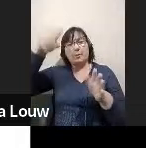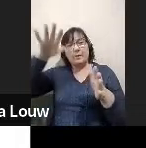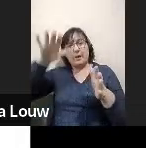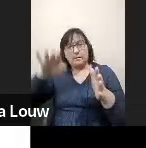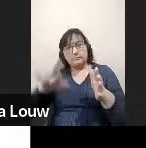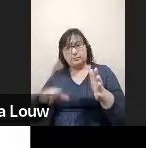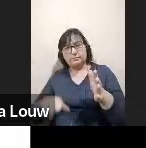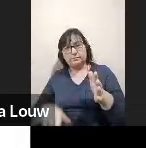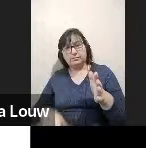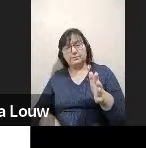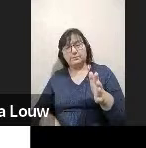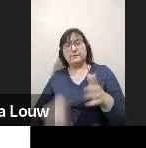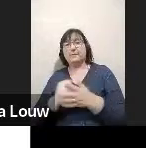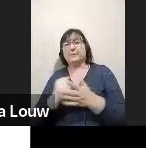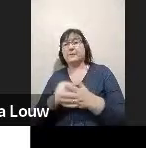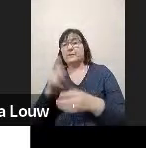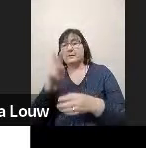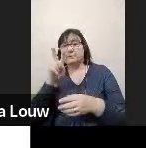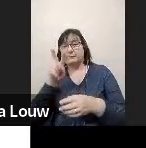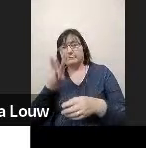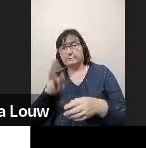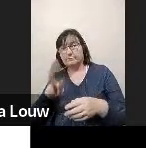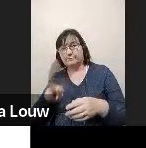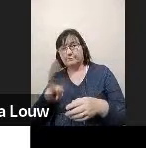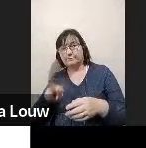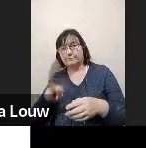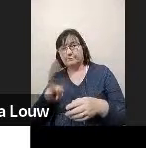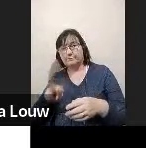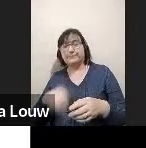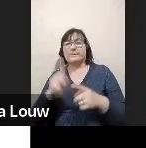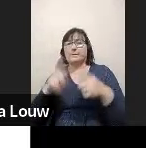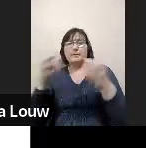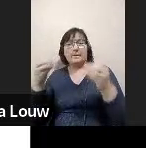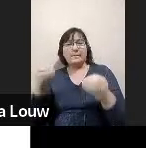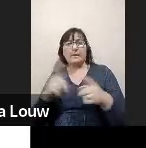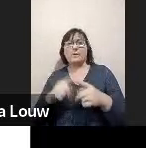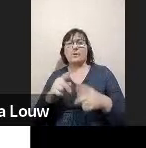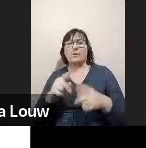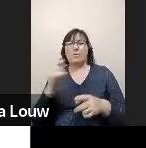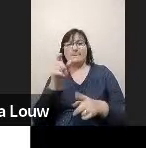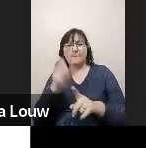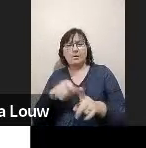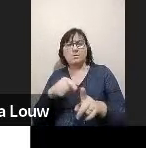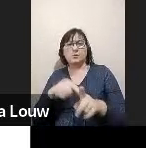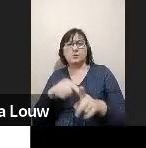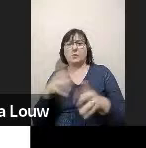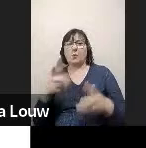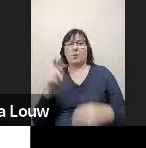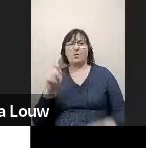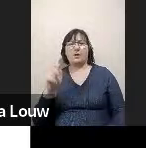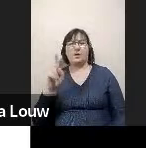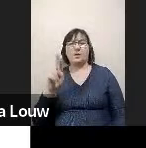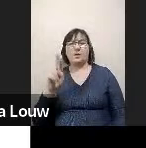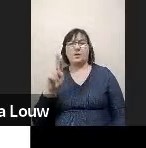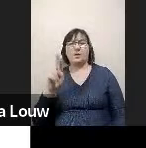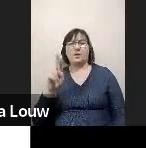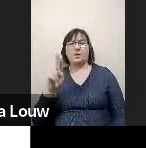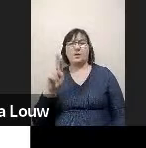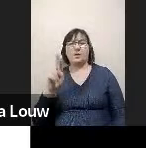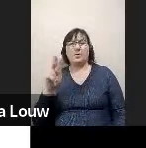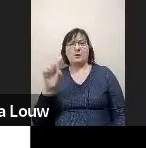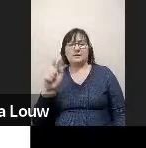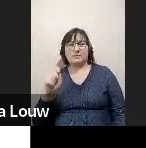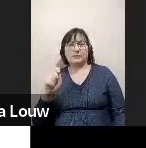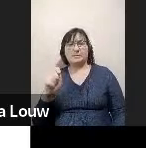for. Example, a company, an individual, a trust. Depending on what you select, you will need to complete the